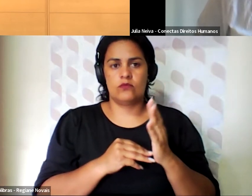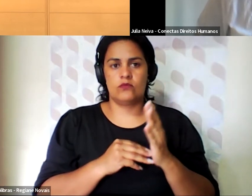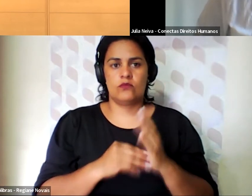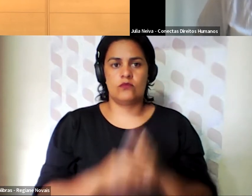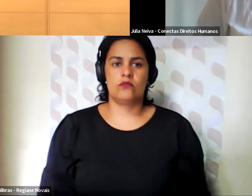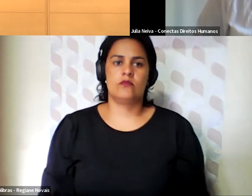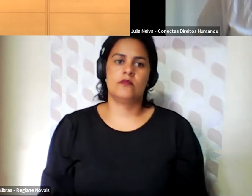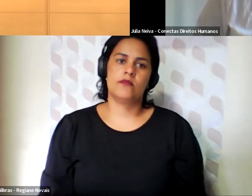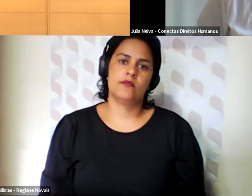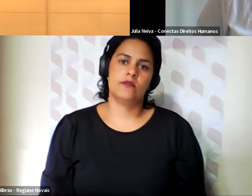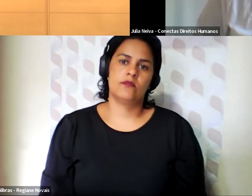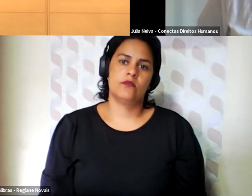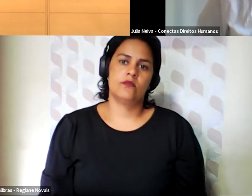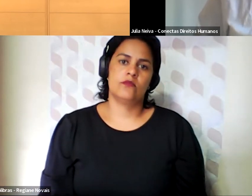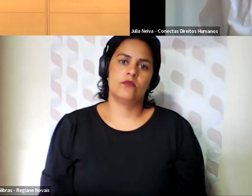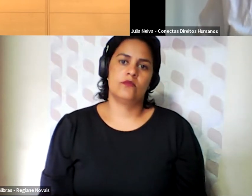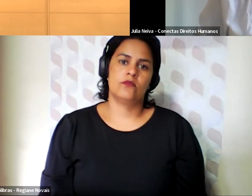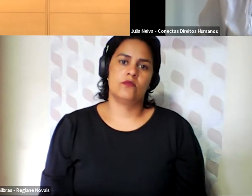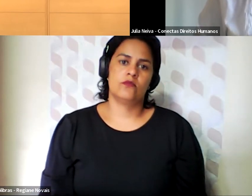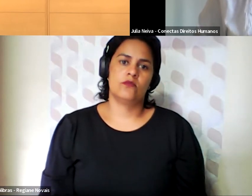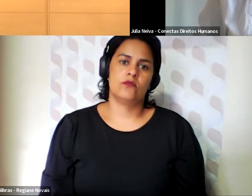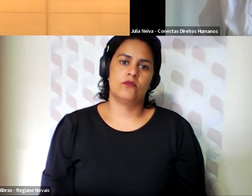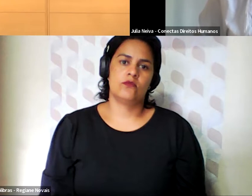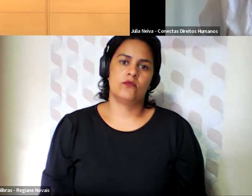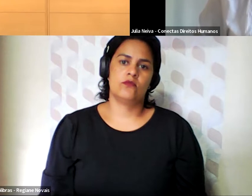matrix and headquarters and